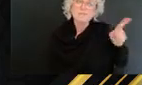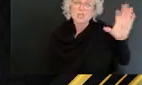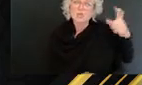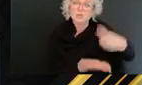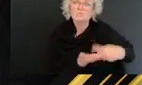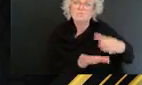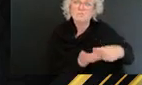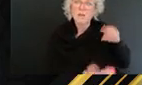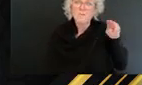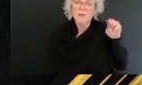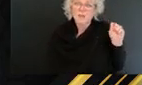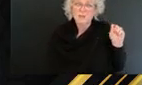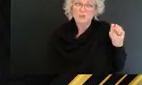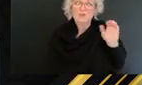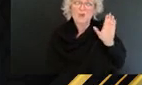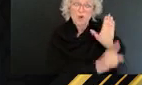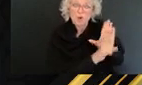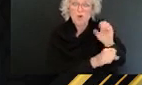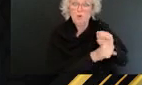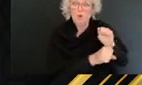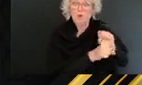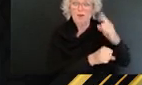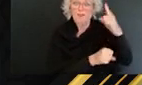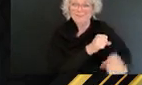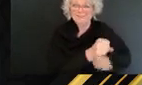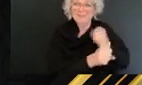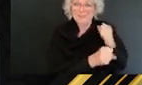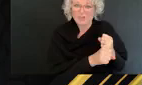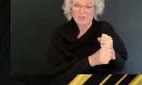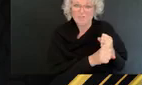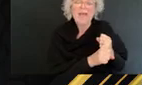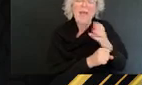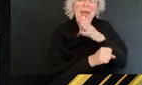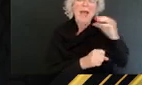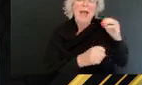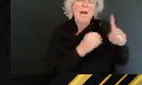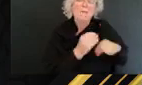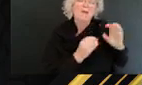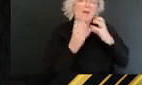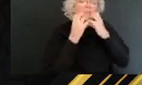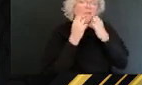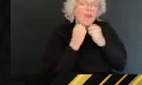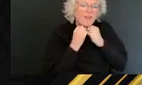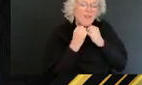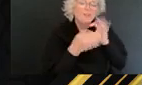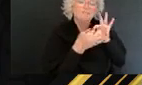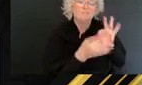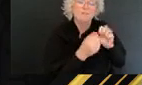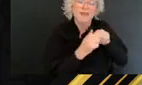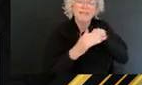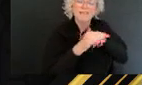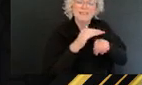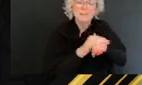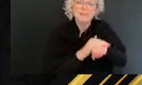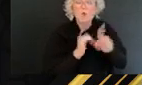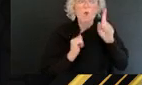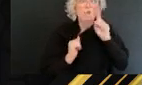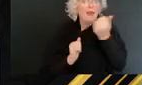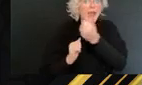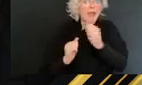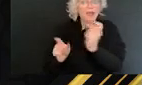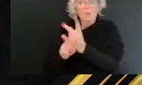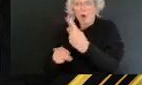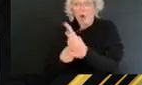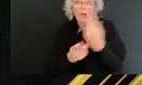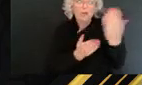about the work at Microsoft this year and about their cornerstone value of accessibility in the creation of their products